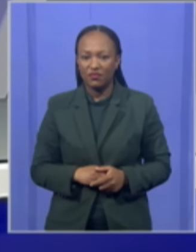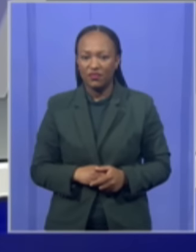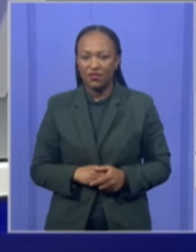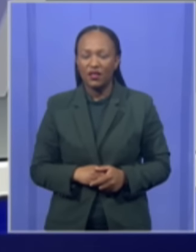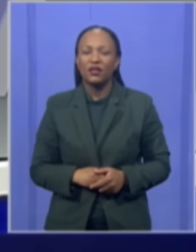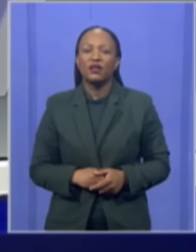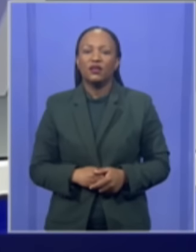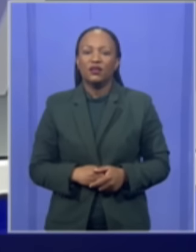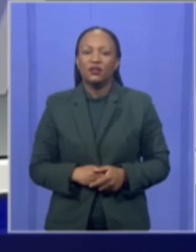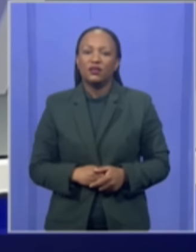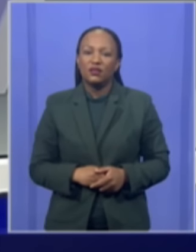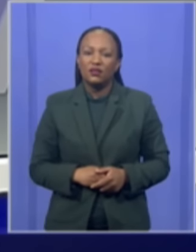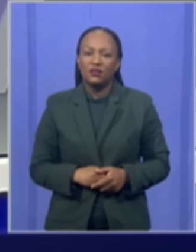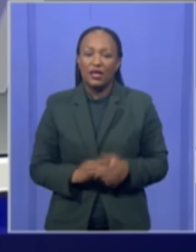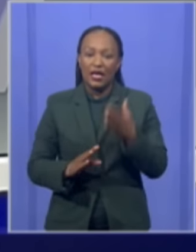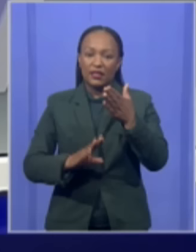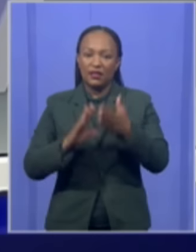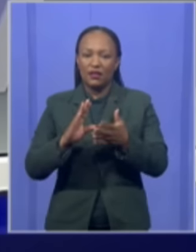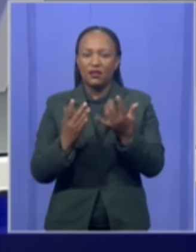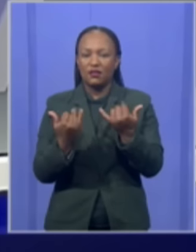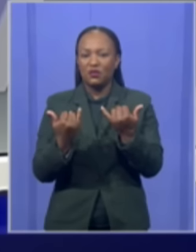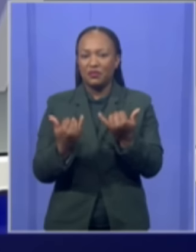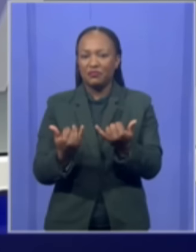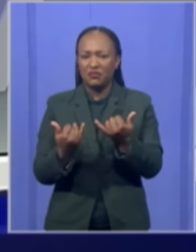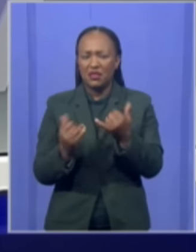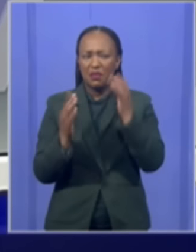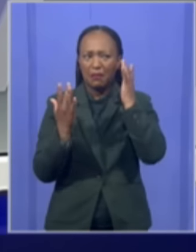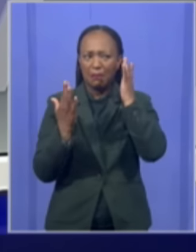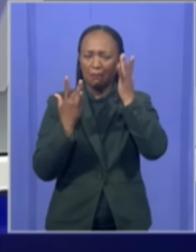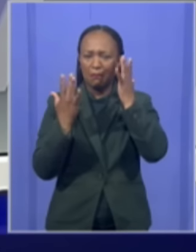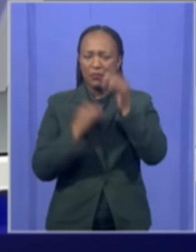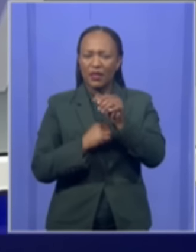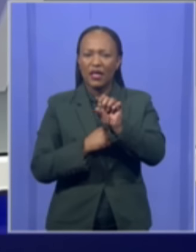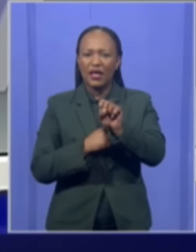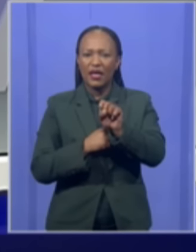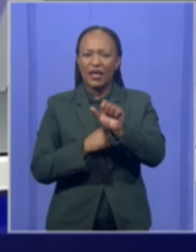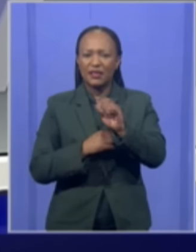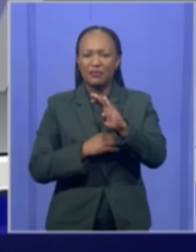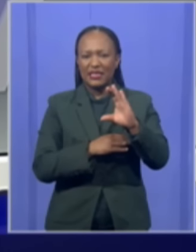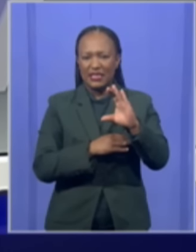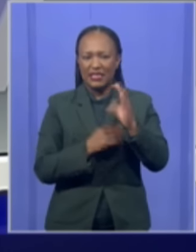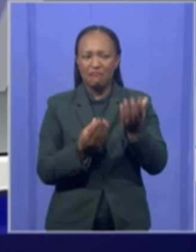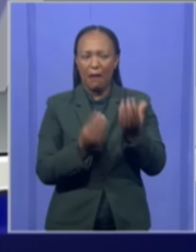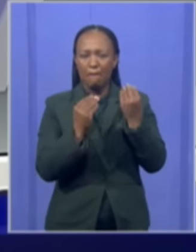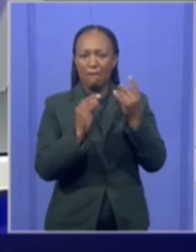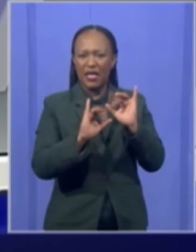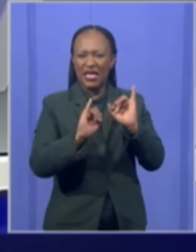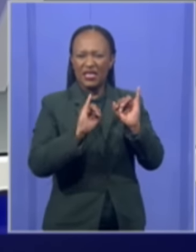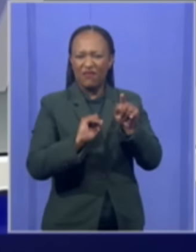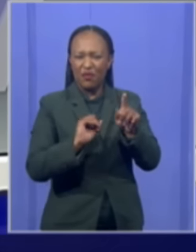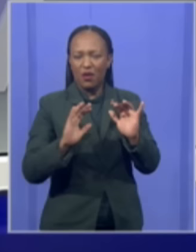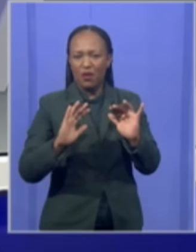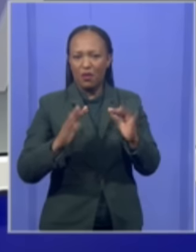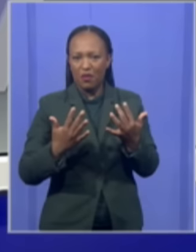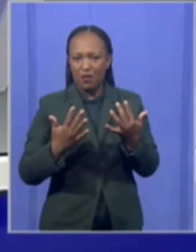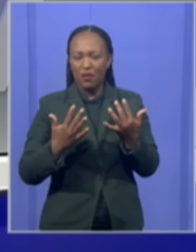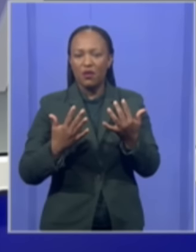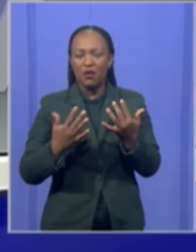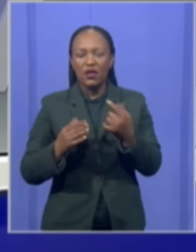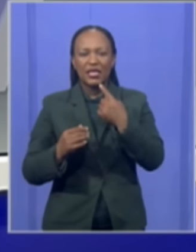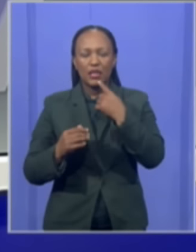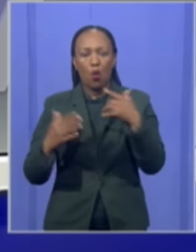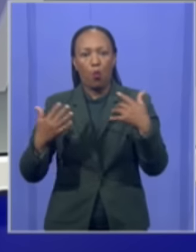iputša gore SABC e kreile jwang interview ka gore ka se ja tlhapi ba re ke